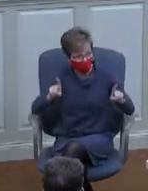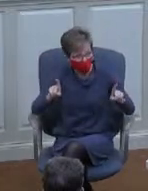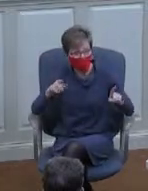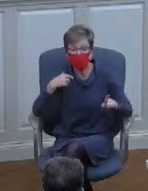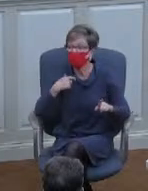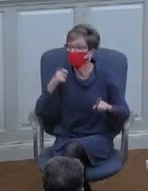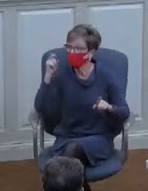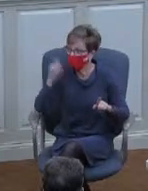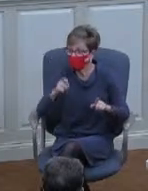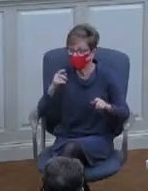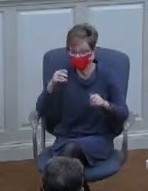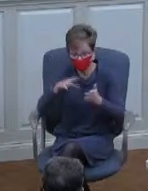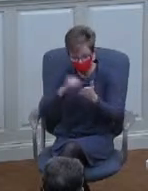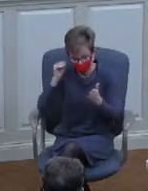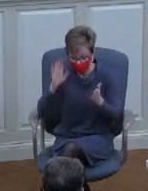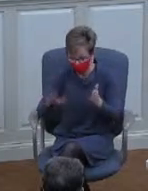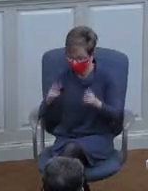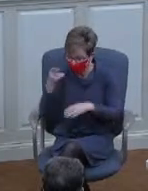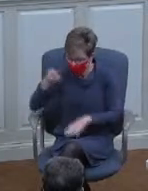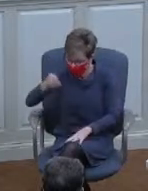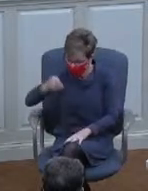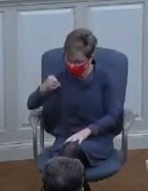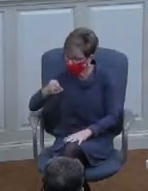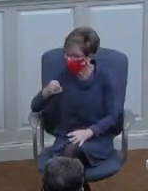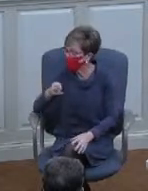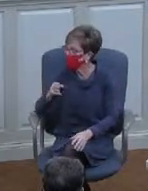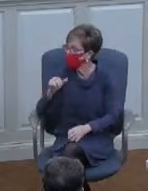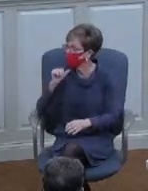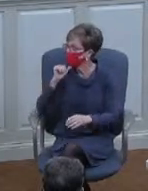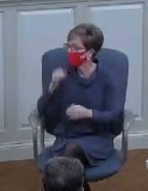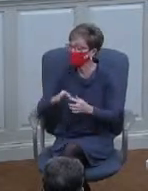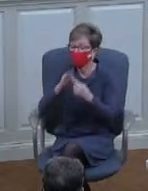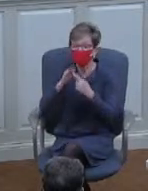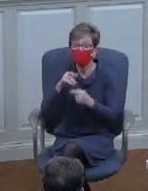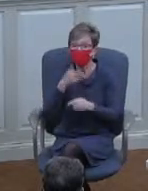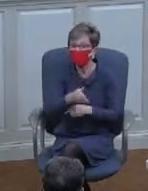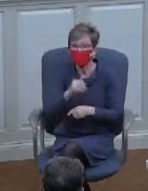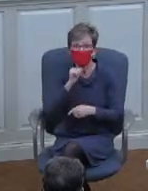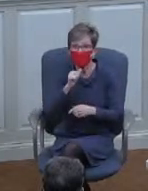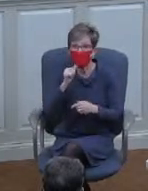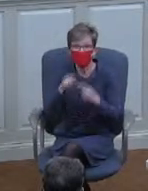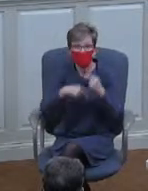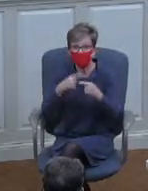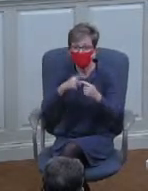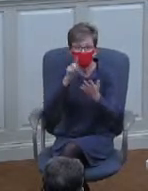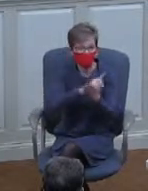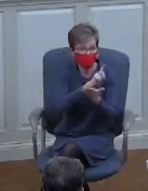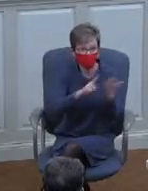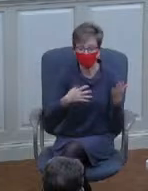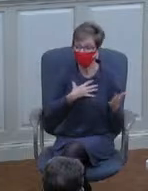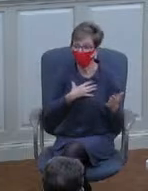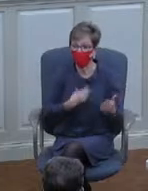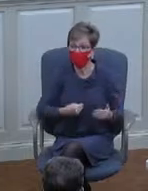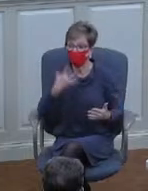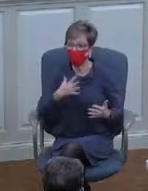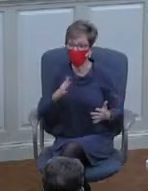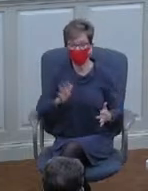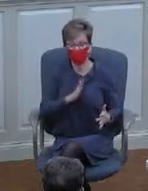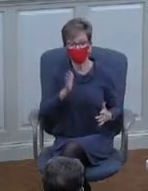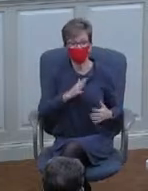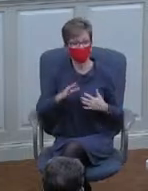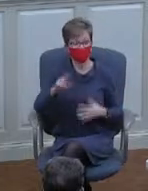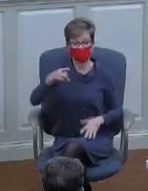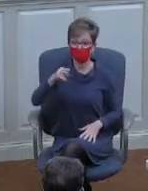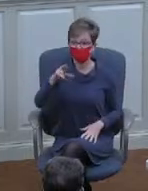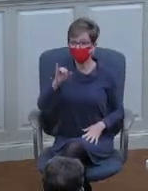in our history, especially matters of discrimination and white privilege that too often is the common theme of